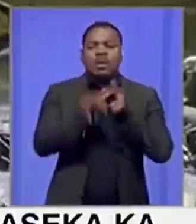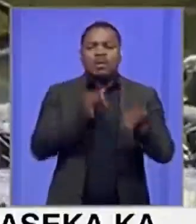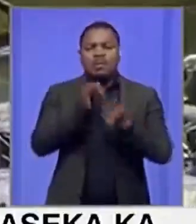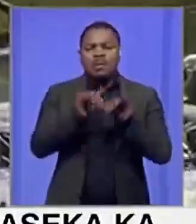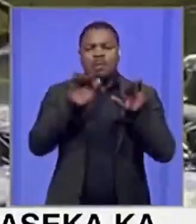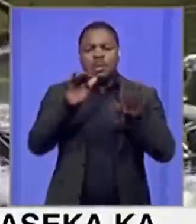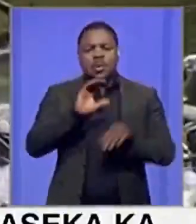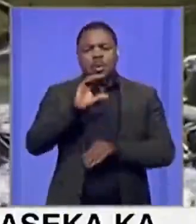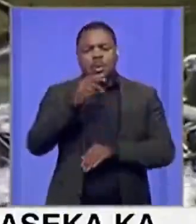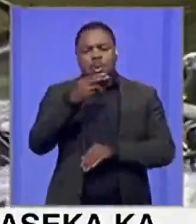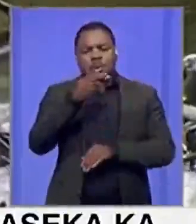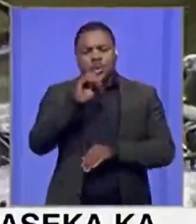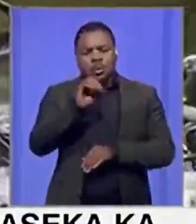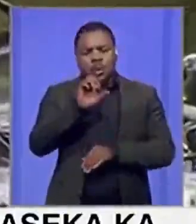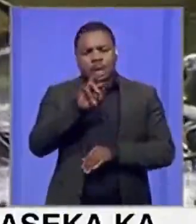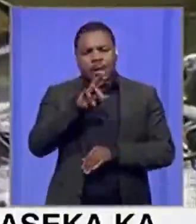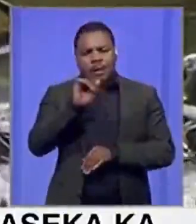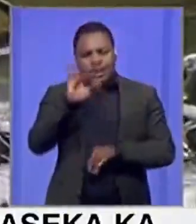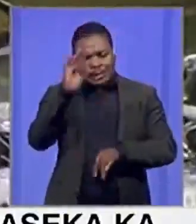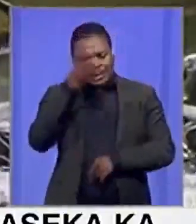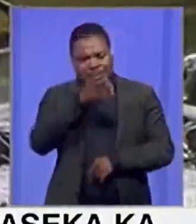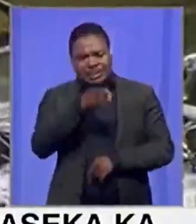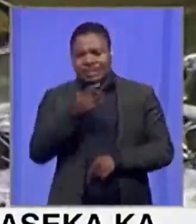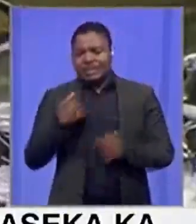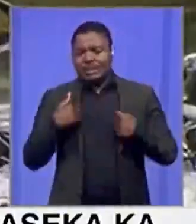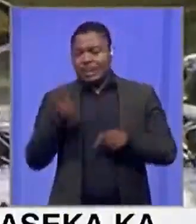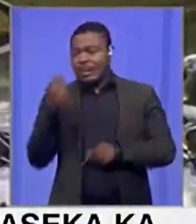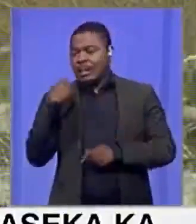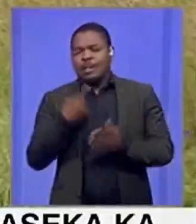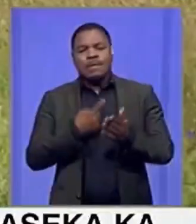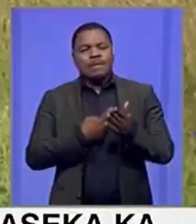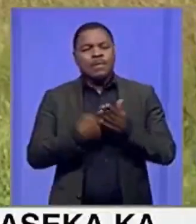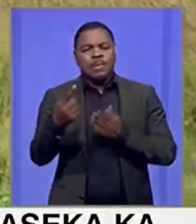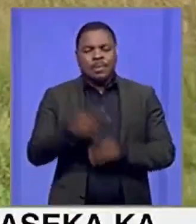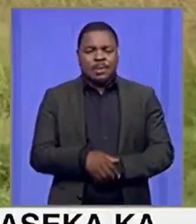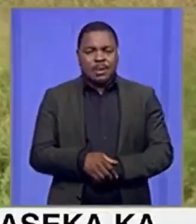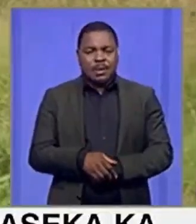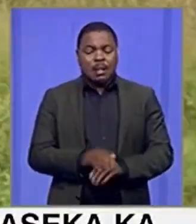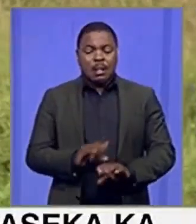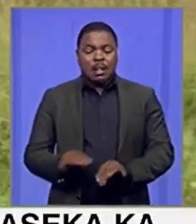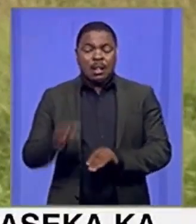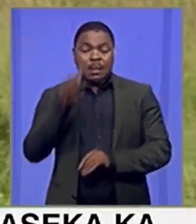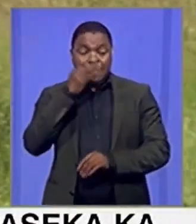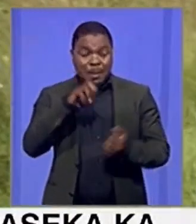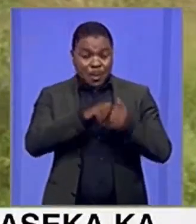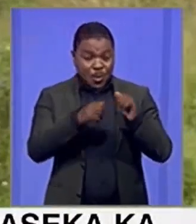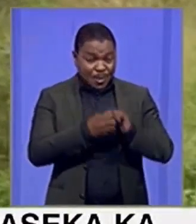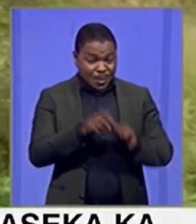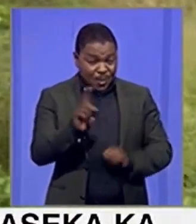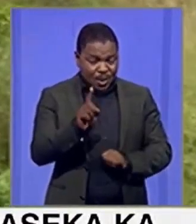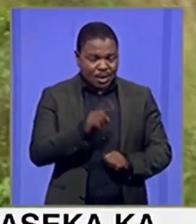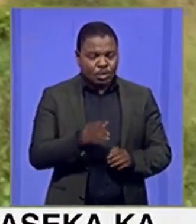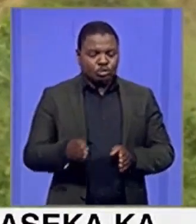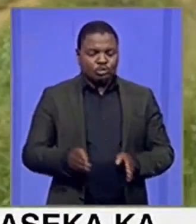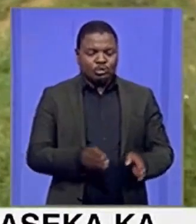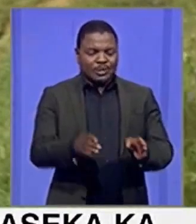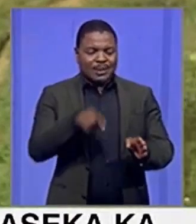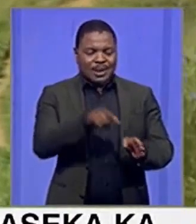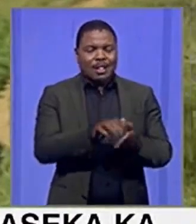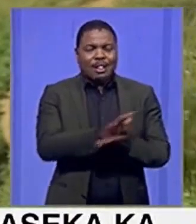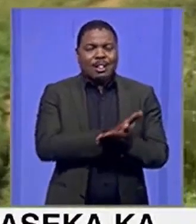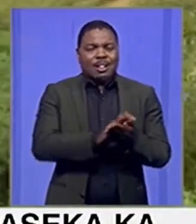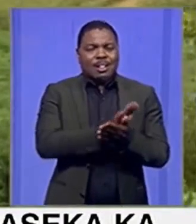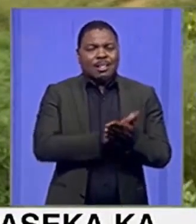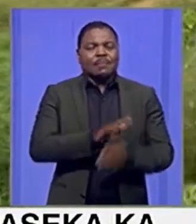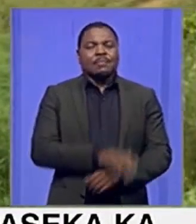cholera bjo bo phulegilego mo dibekeng di sekae, mo dipego di rego modu wa bolwetši bjo ke meetse a dinoka tšeo di